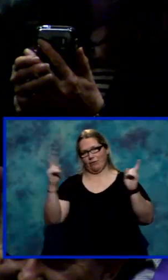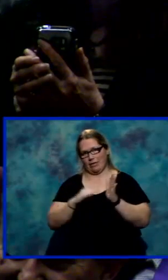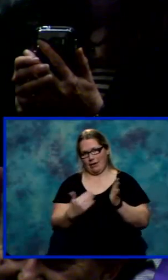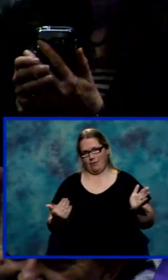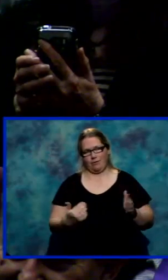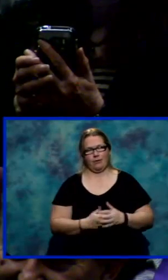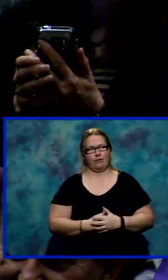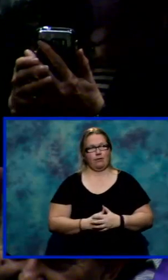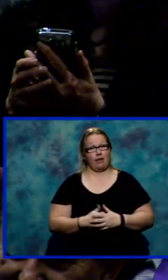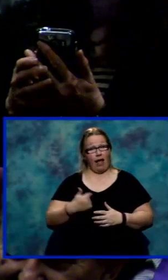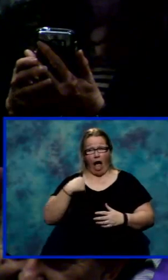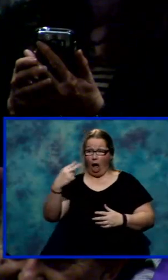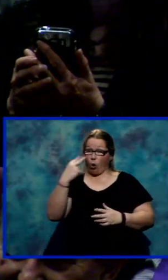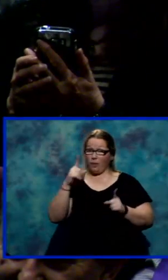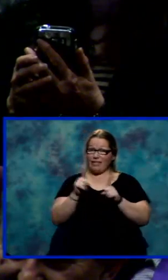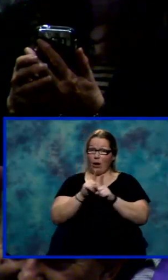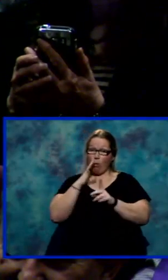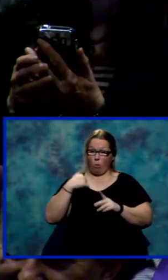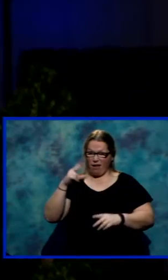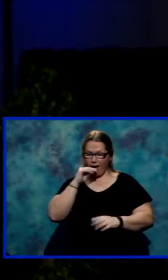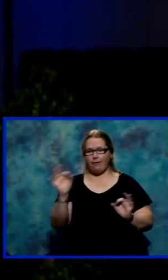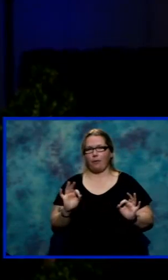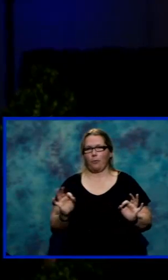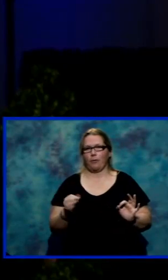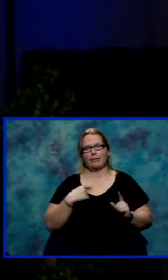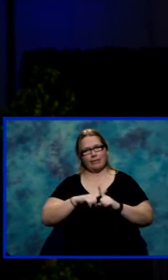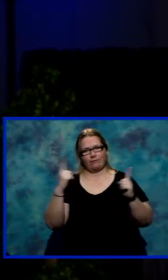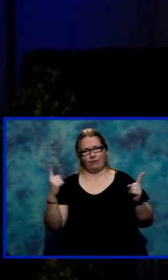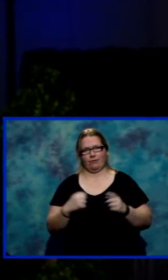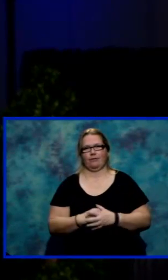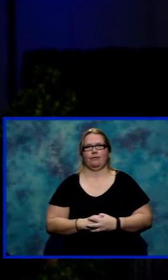And neither do I. Gravity has played a part.